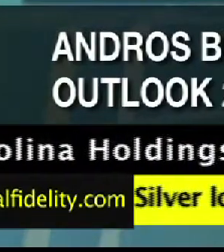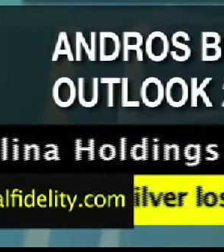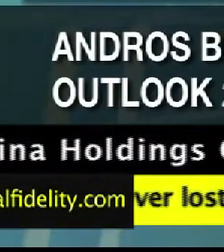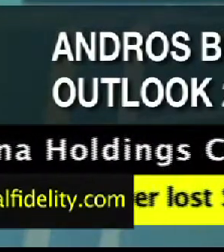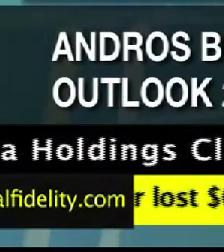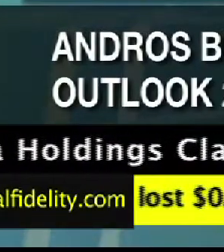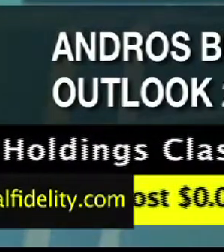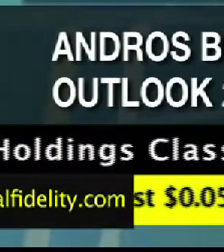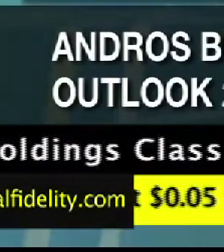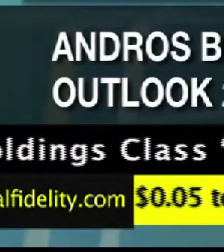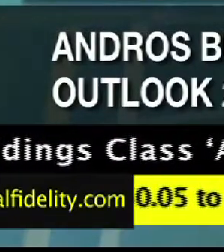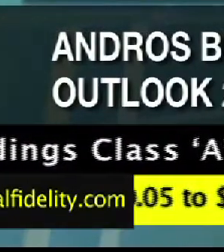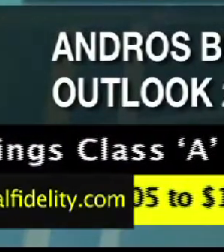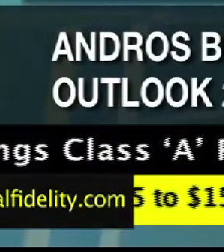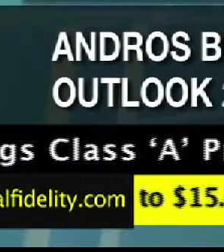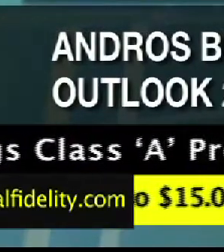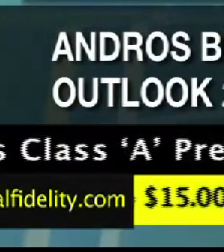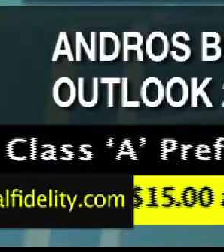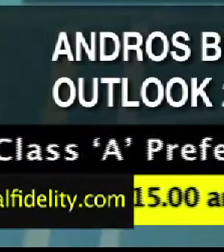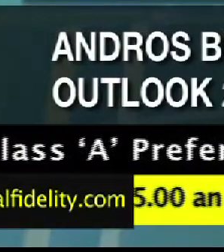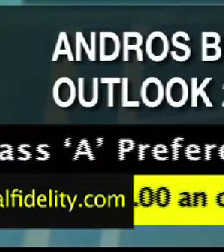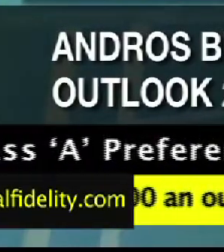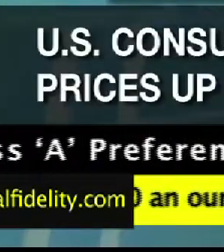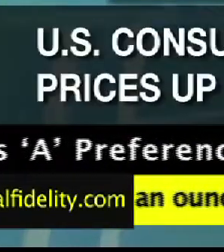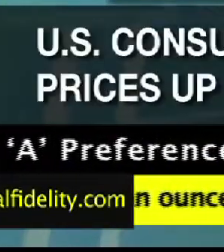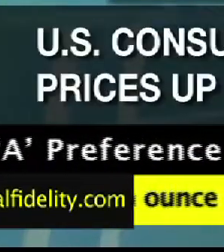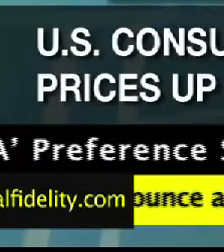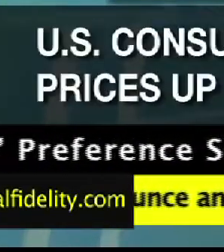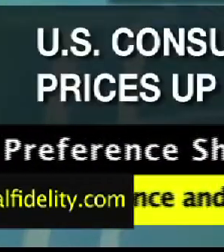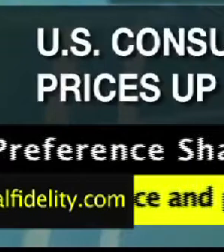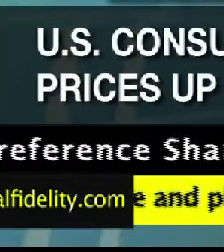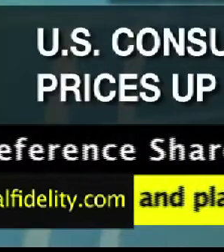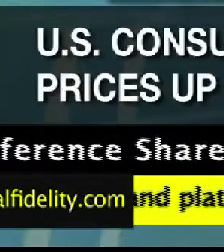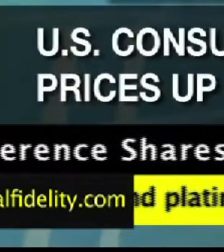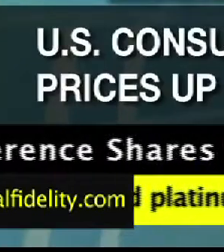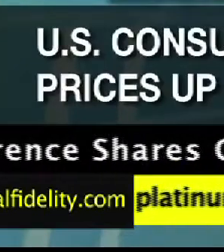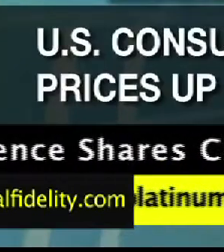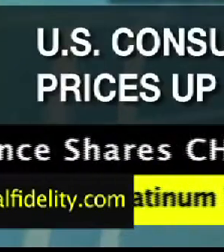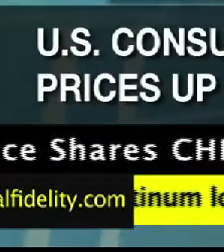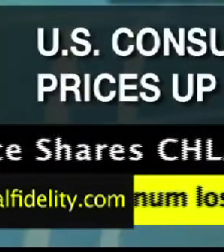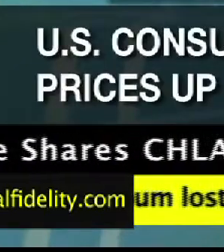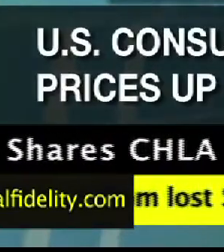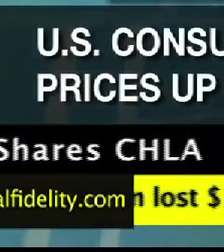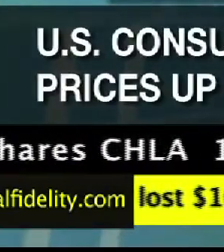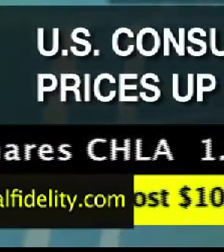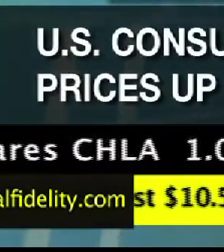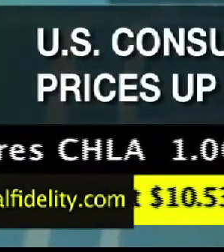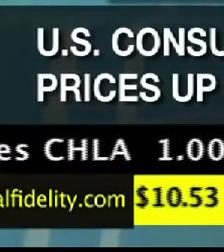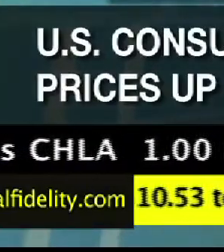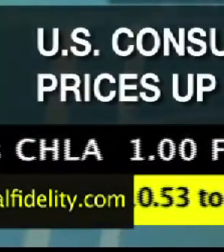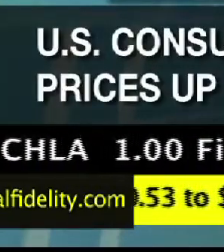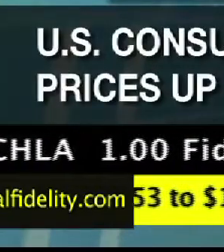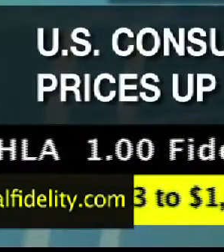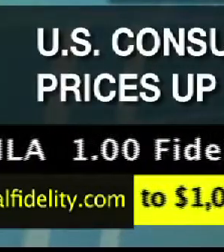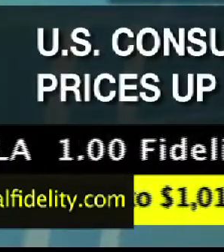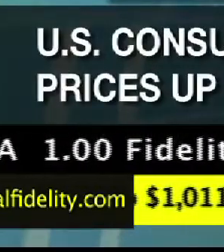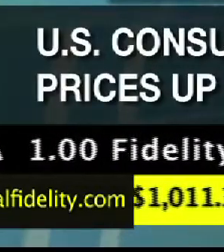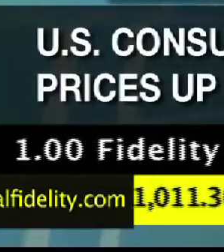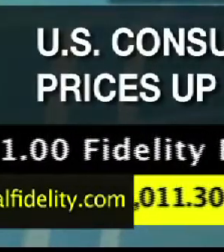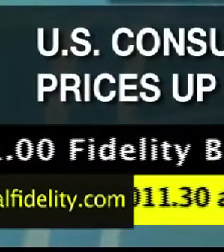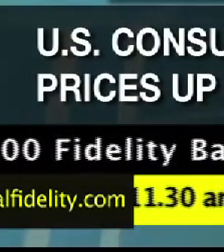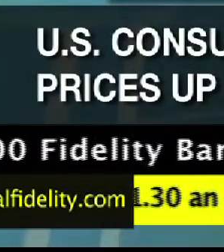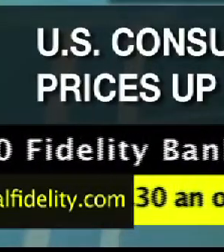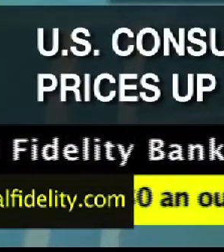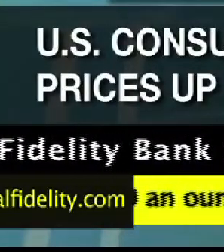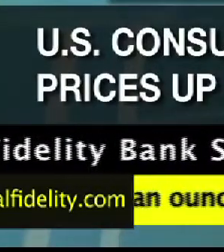Minister is expected to announce for the island. And in international news, U.S. consumer prices rose for a